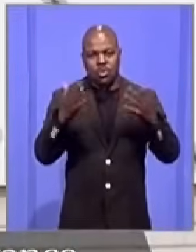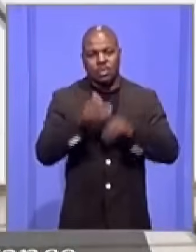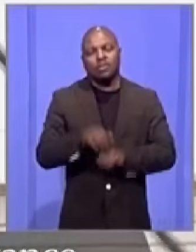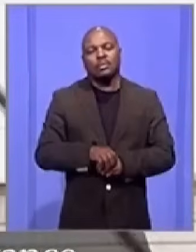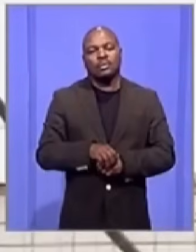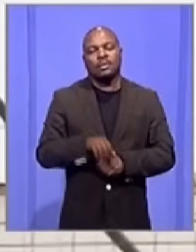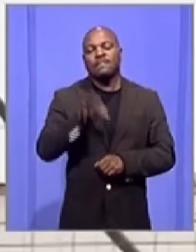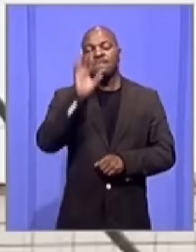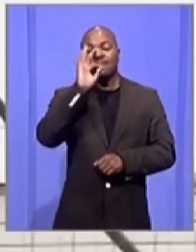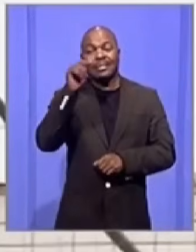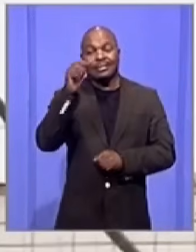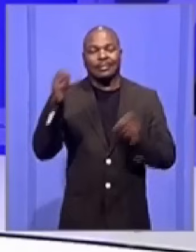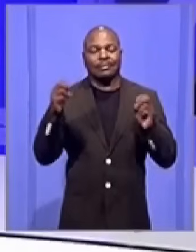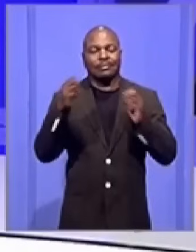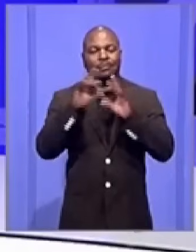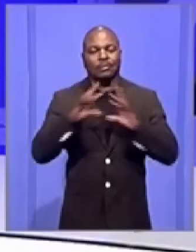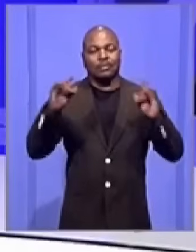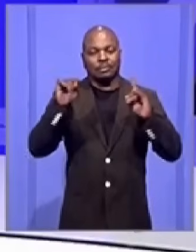Stade de France.